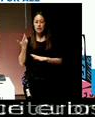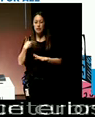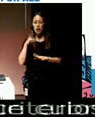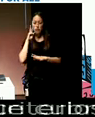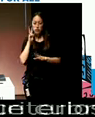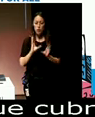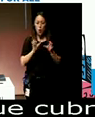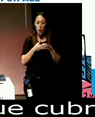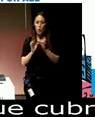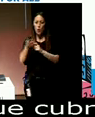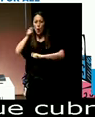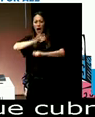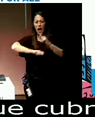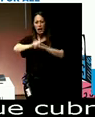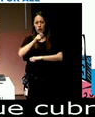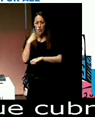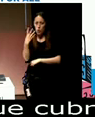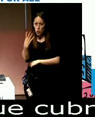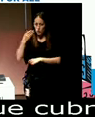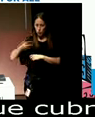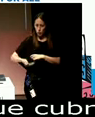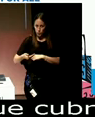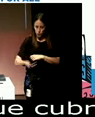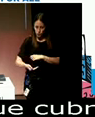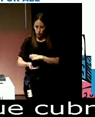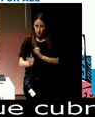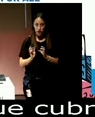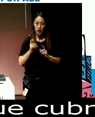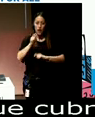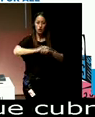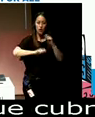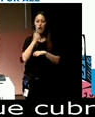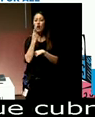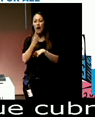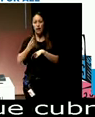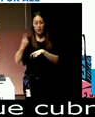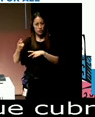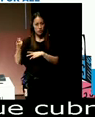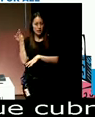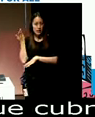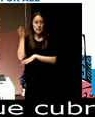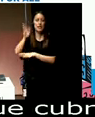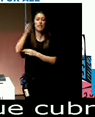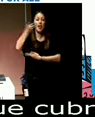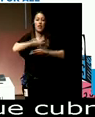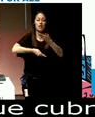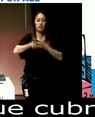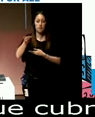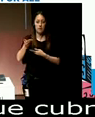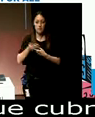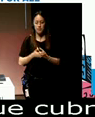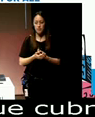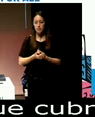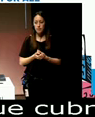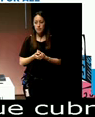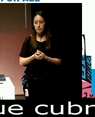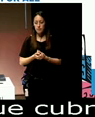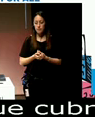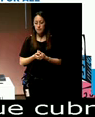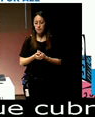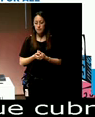represents a major handicap. I want also to thank the Paris region because